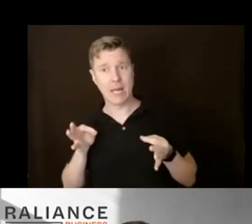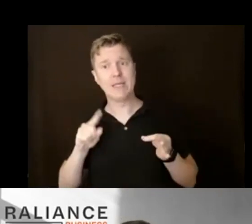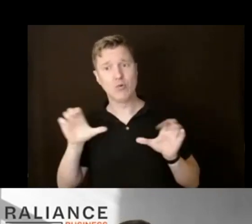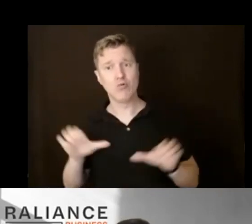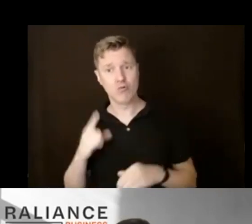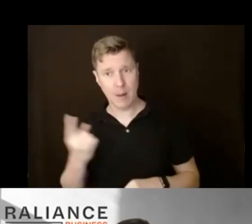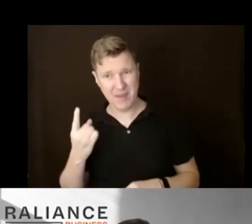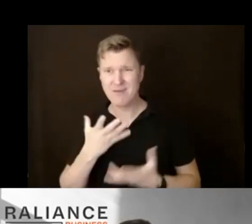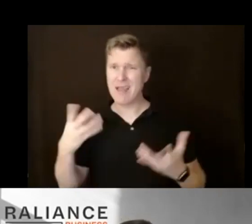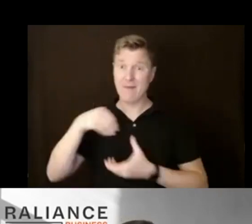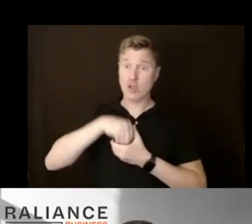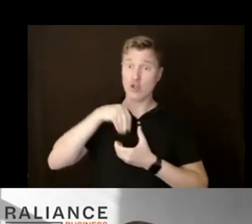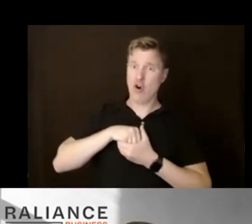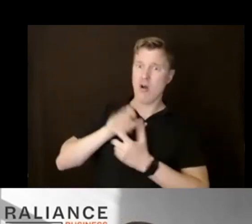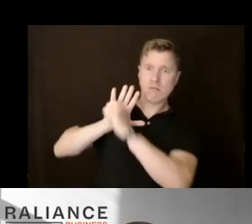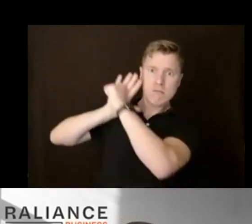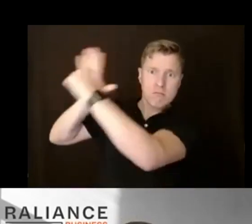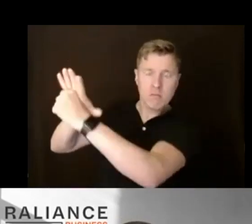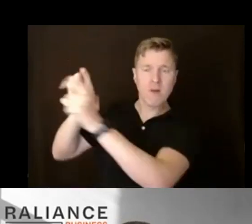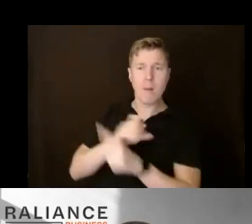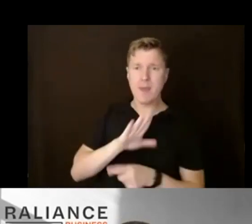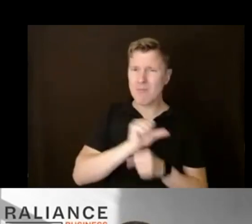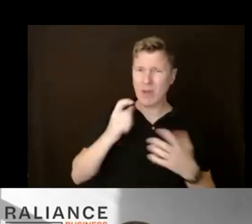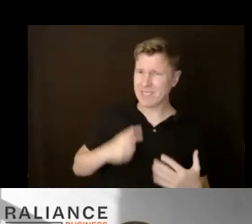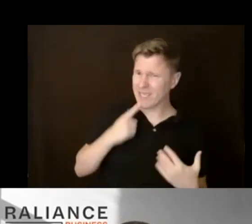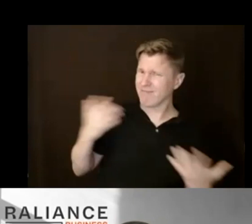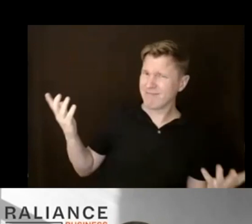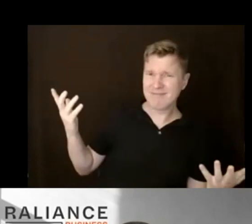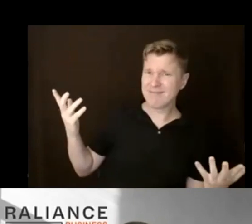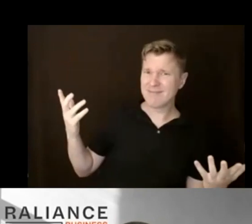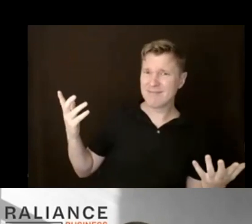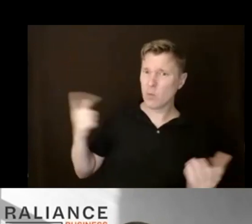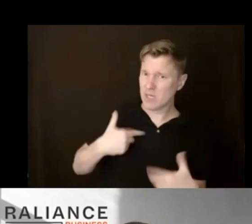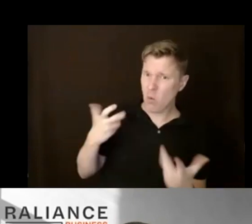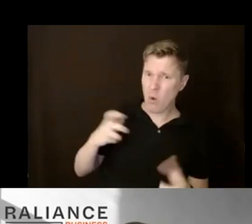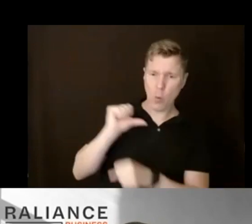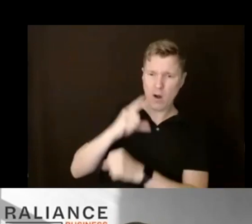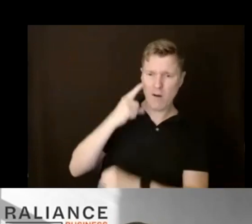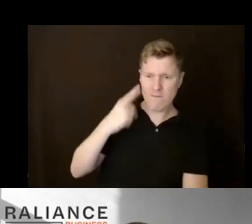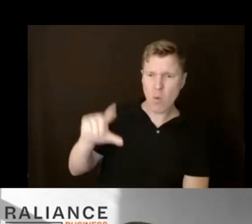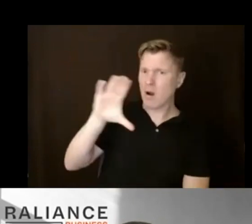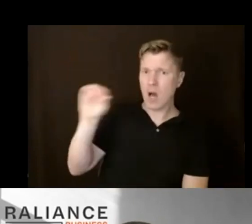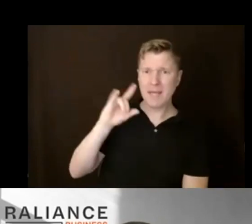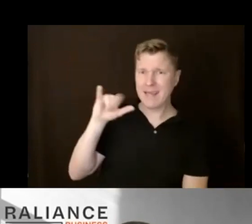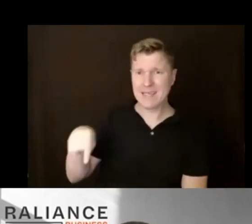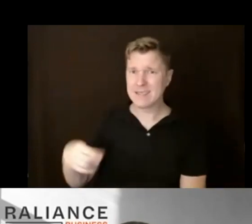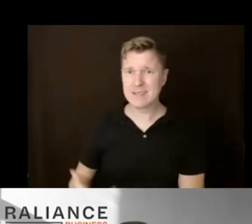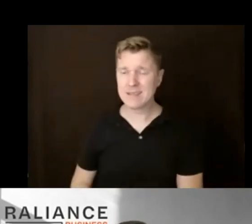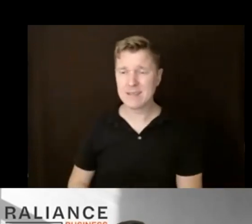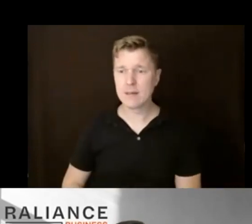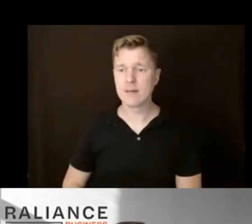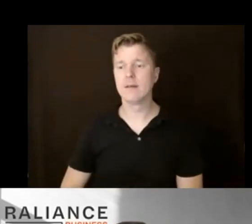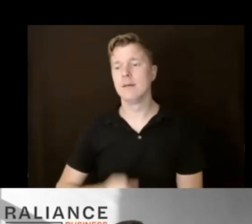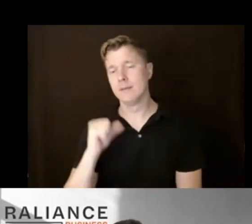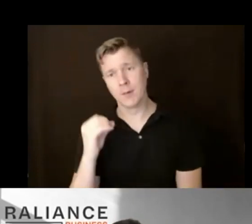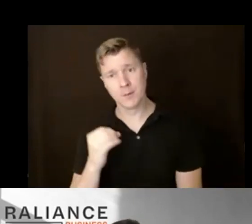of internal pressure from their employees who said, take a stand. We don't want to work for a company like this, you know? And so